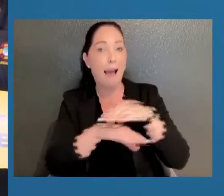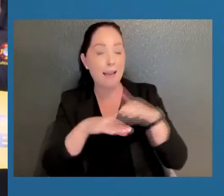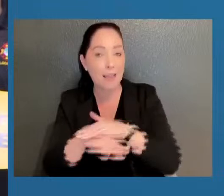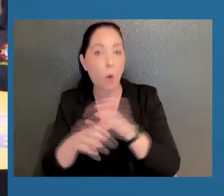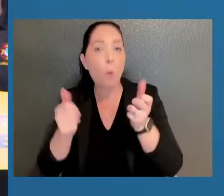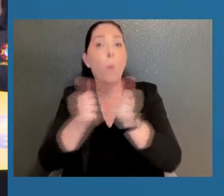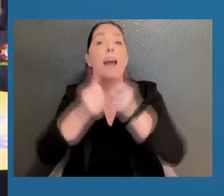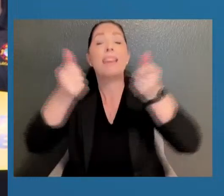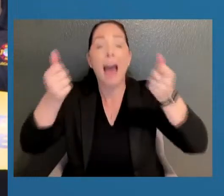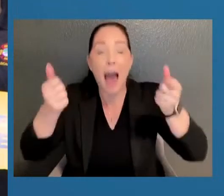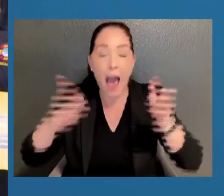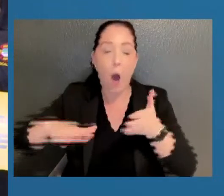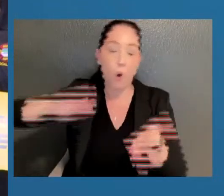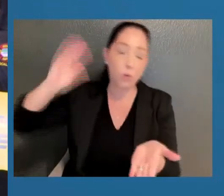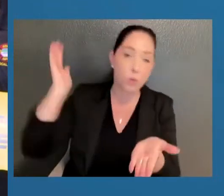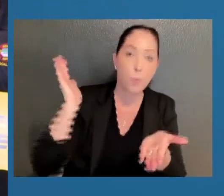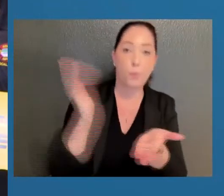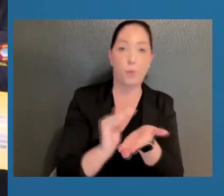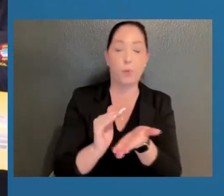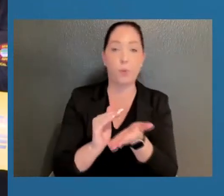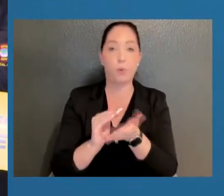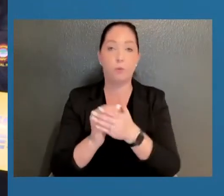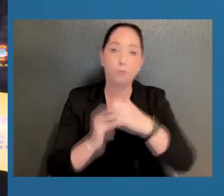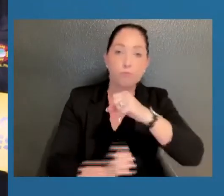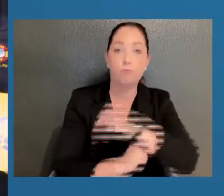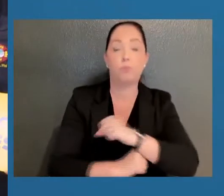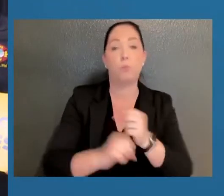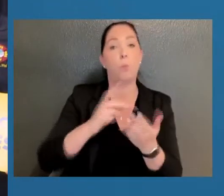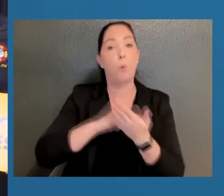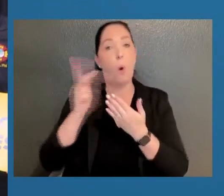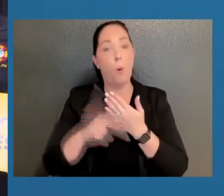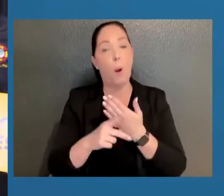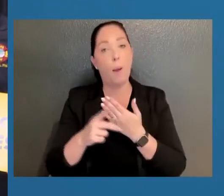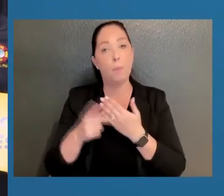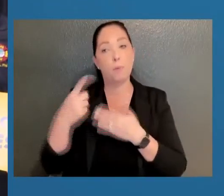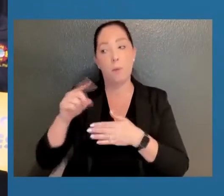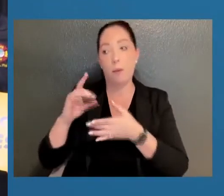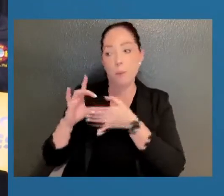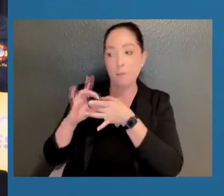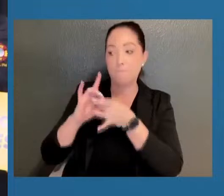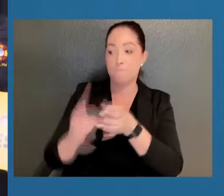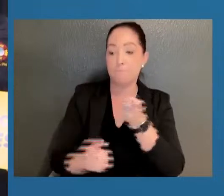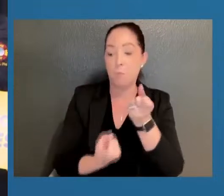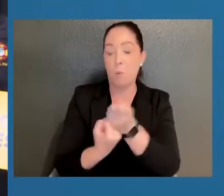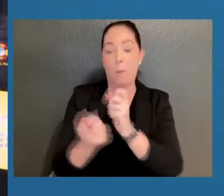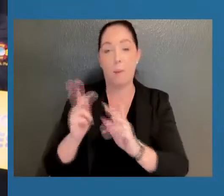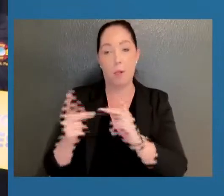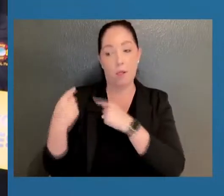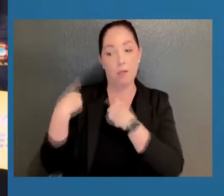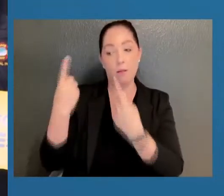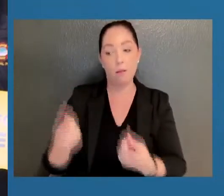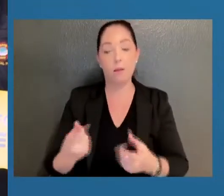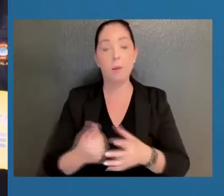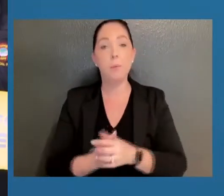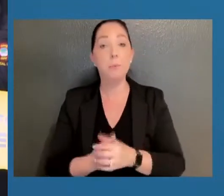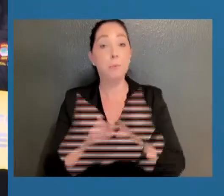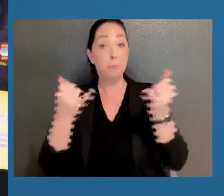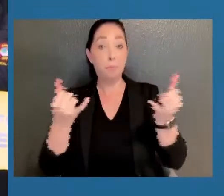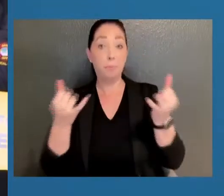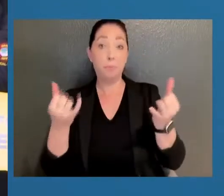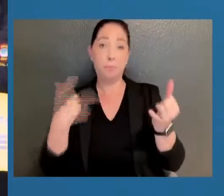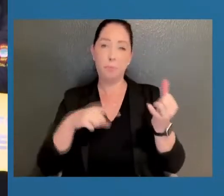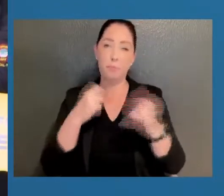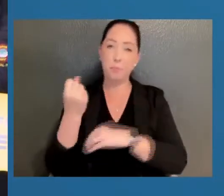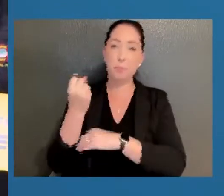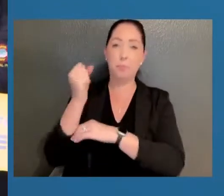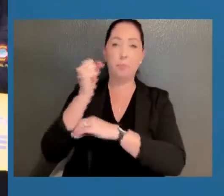fundamental programs that have held generations together. So today, we raise our voices. We talked